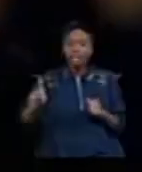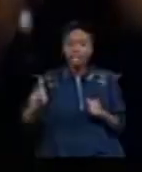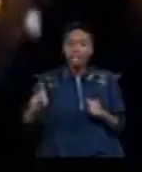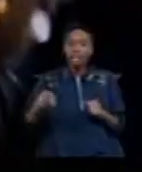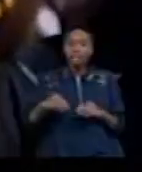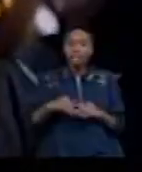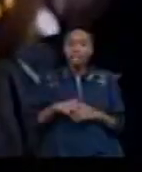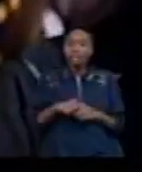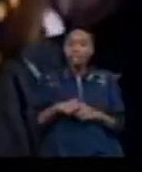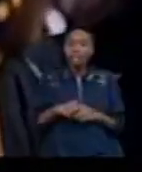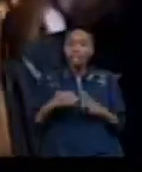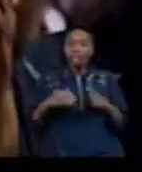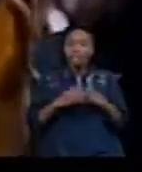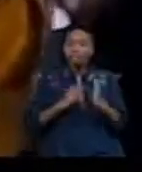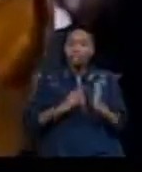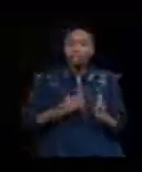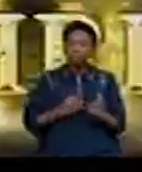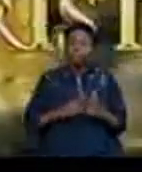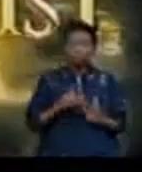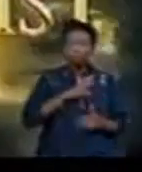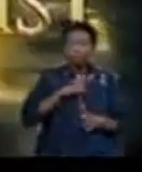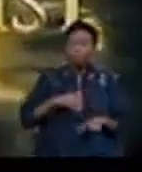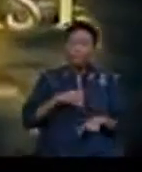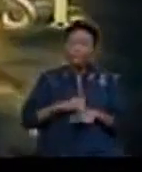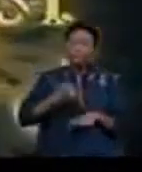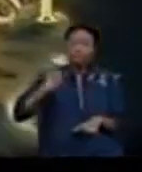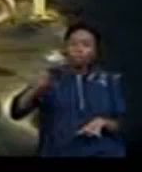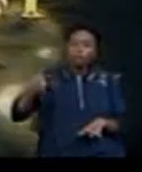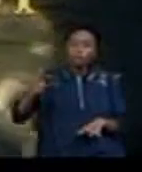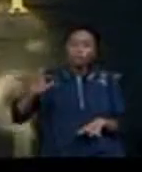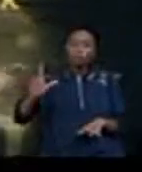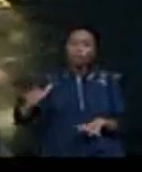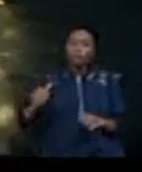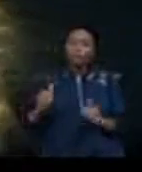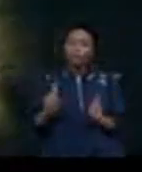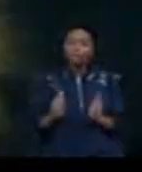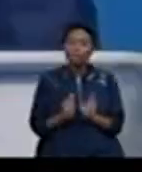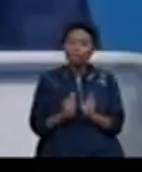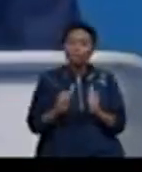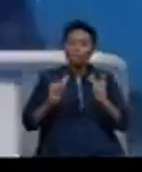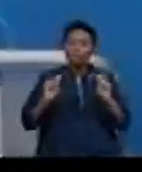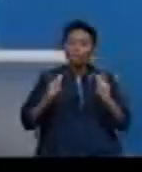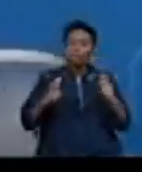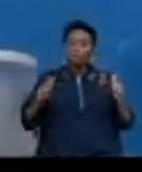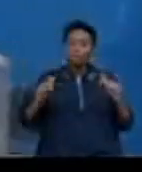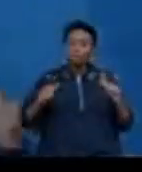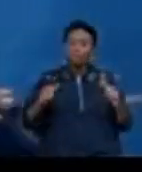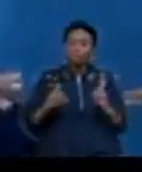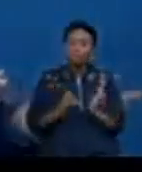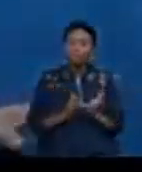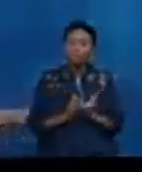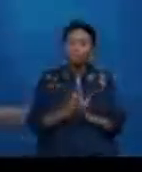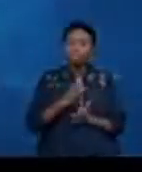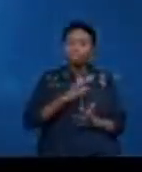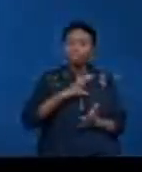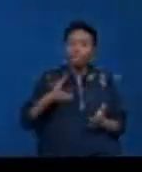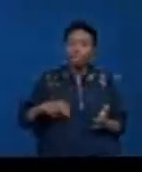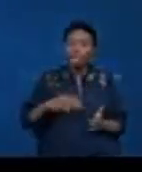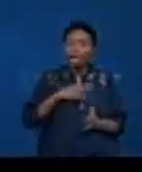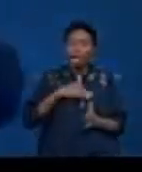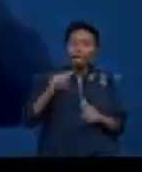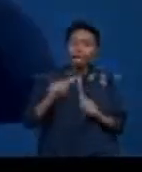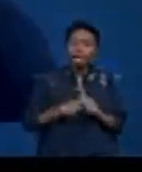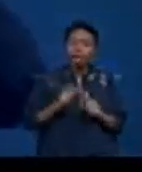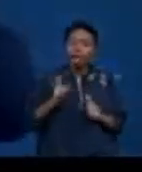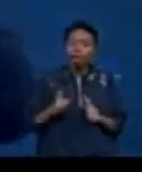conveyance unto Christ, as this July offers you great moments of possibilities. And everybody will know, and you